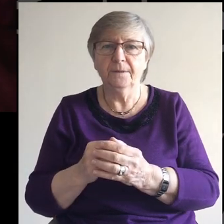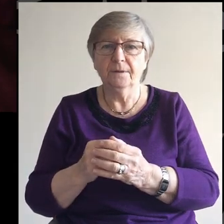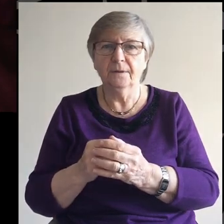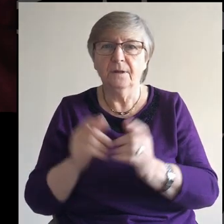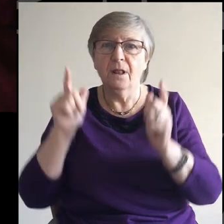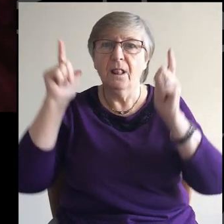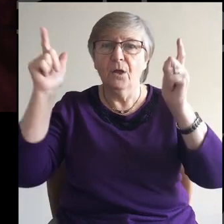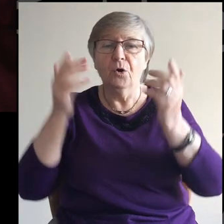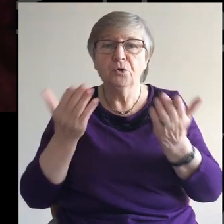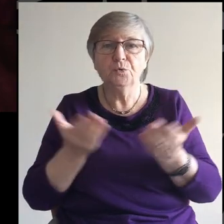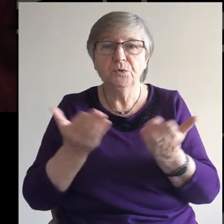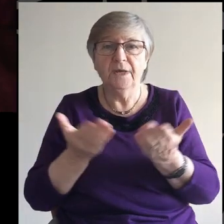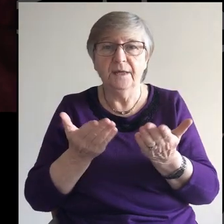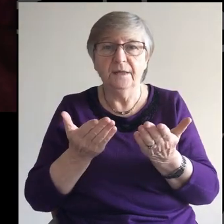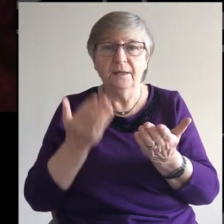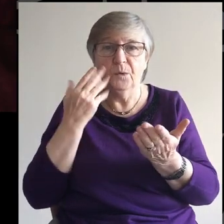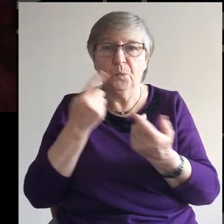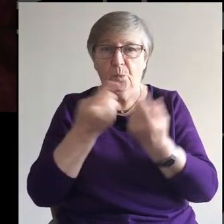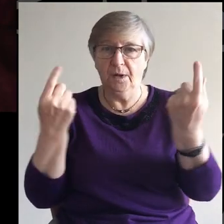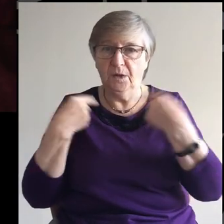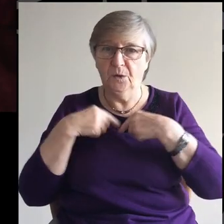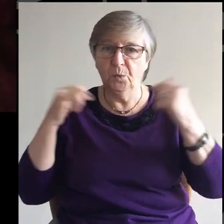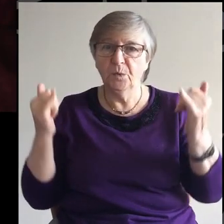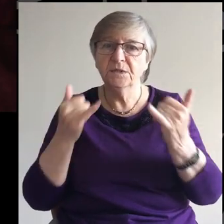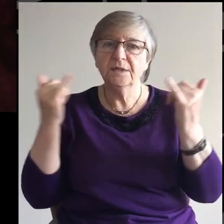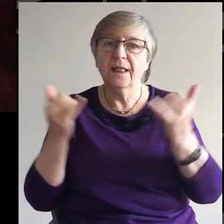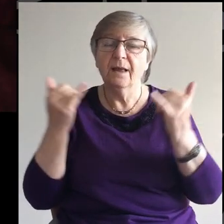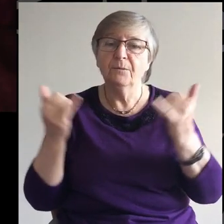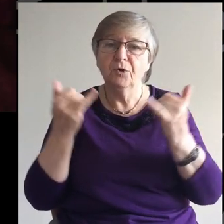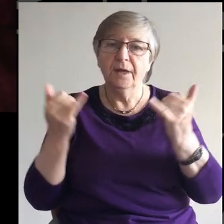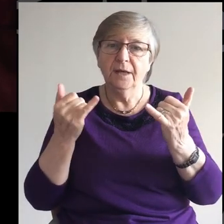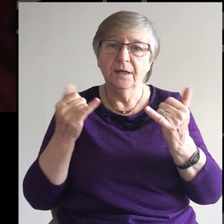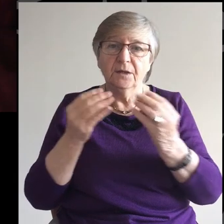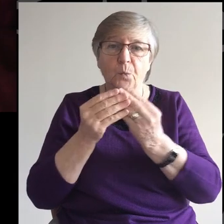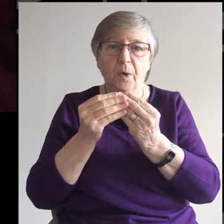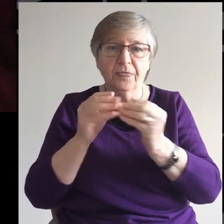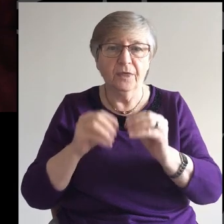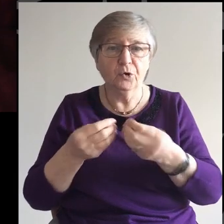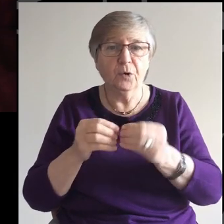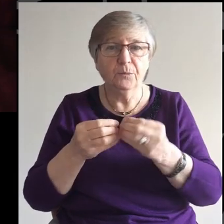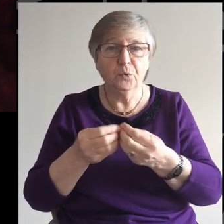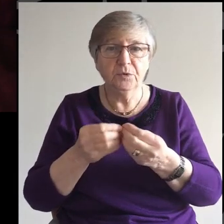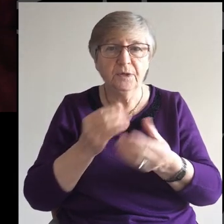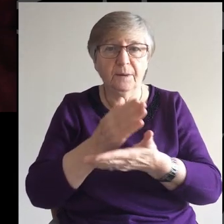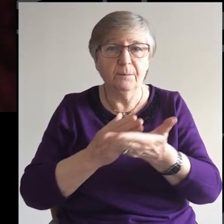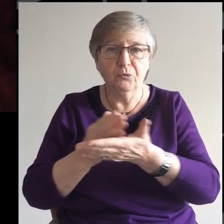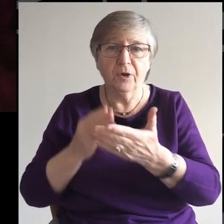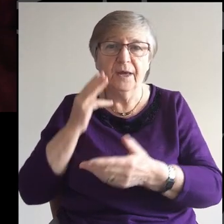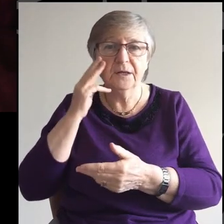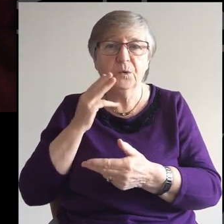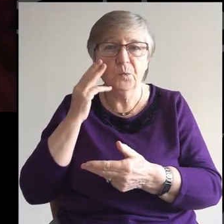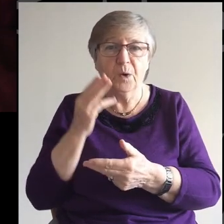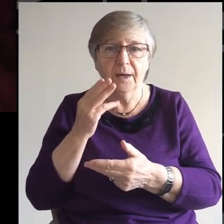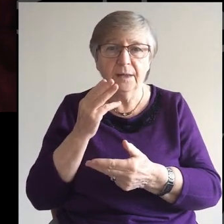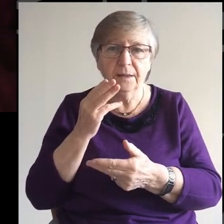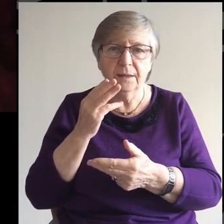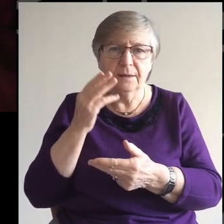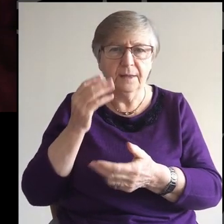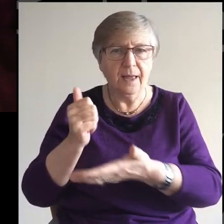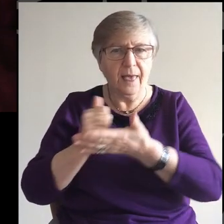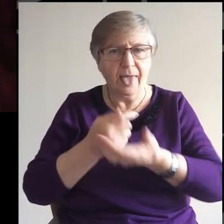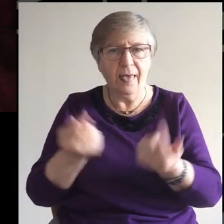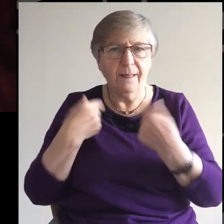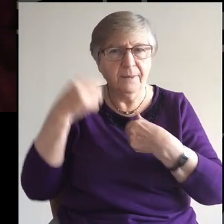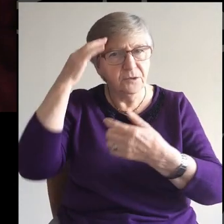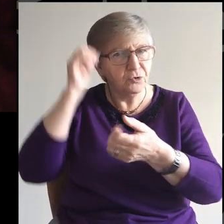Lord, today, as we celebrate in these gifts of bread and wine, they speak to us not just of